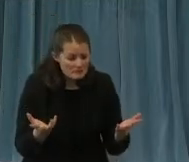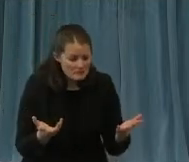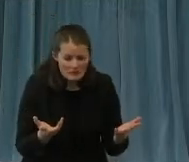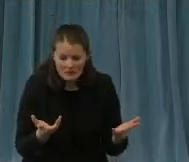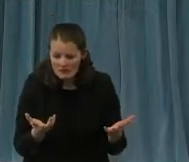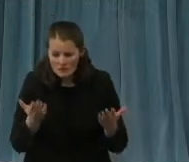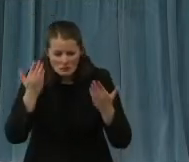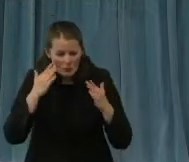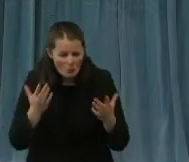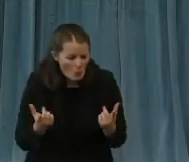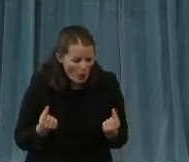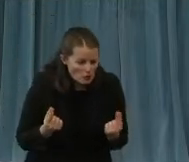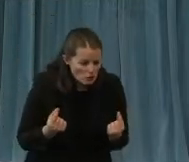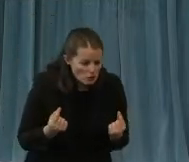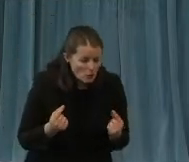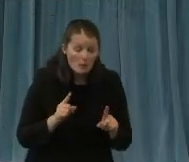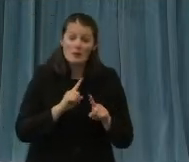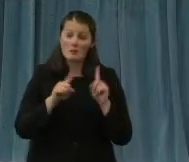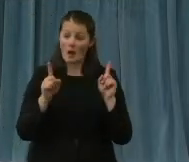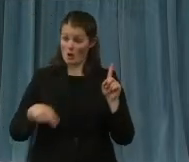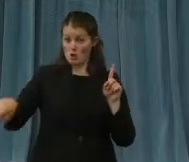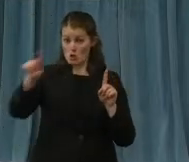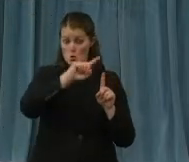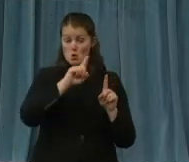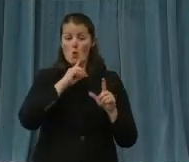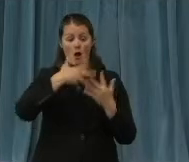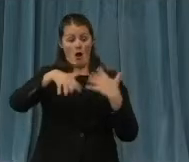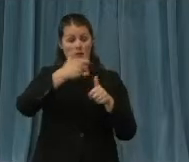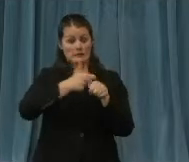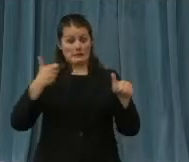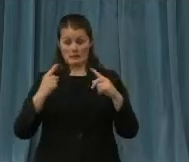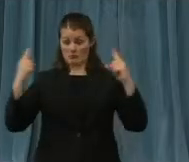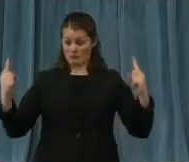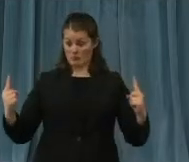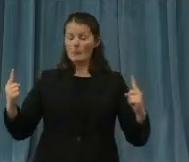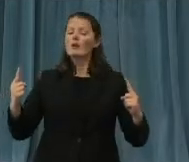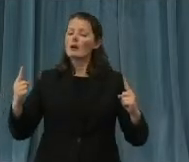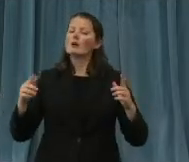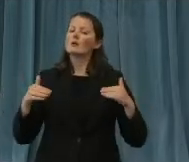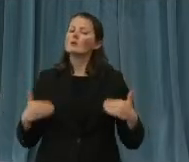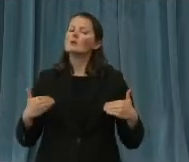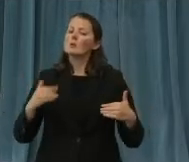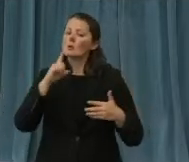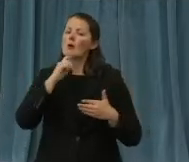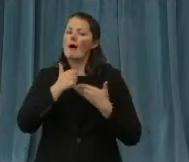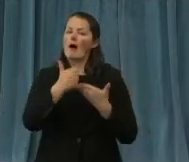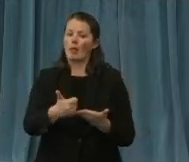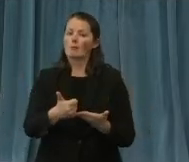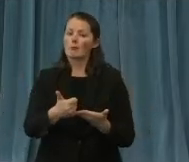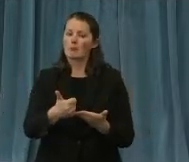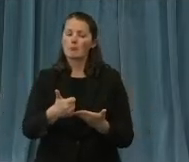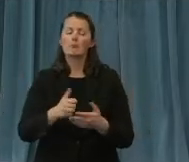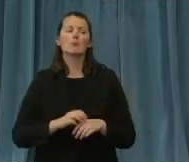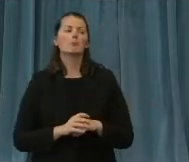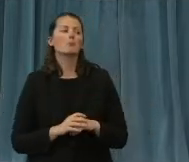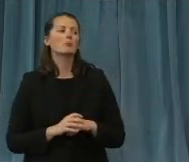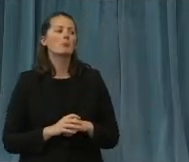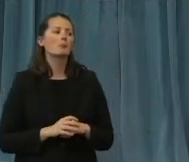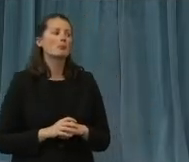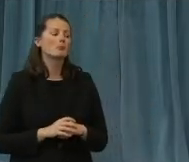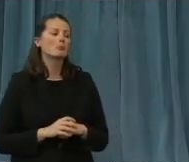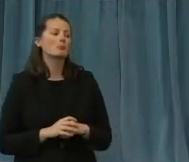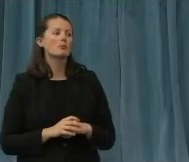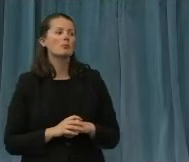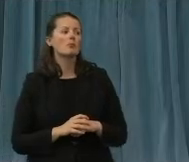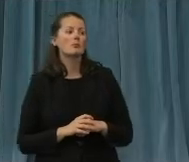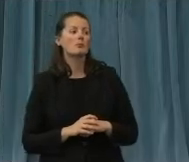curve. And what we learned is that when social distancing measures are loosened too soon and without a layered approach, resurgence of